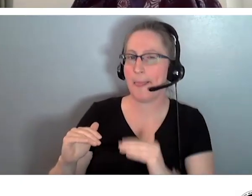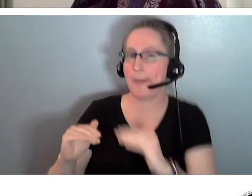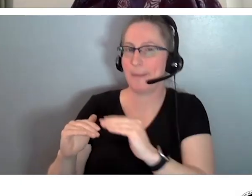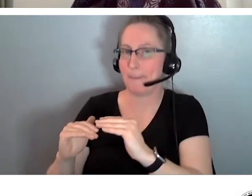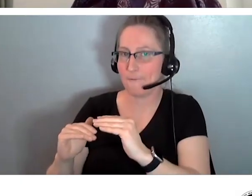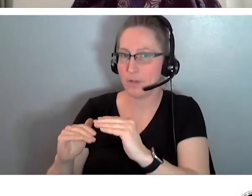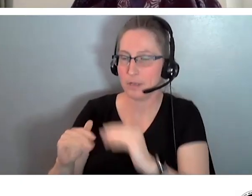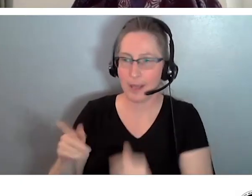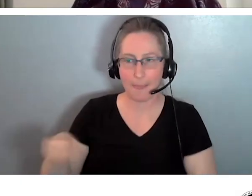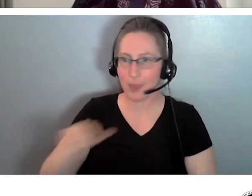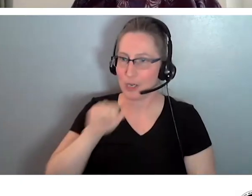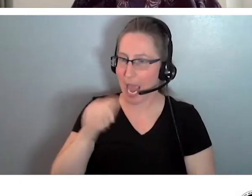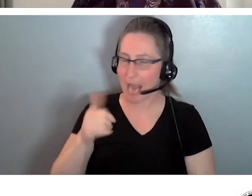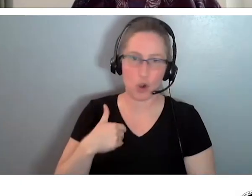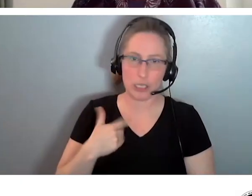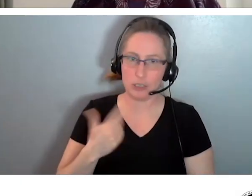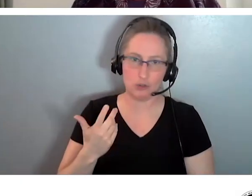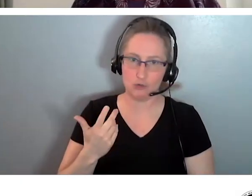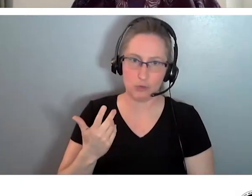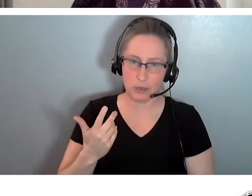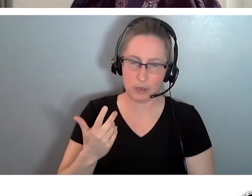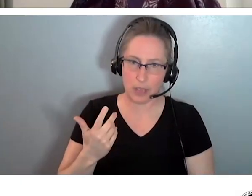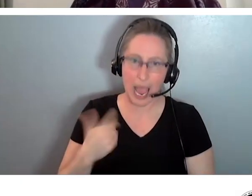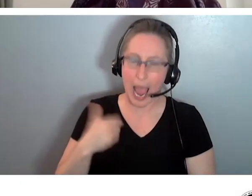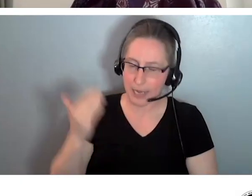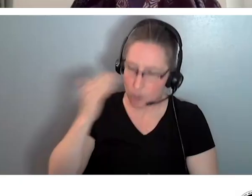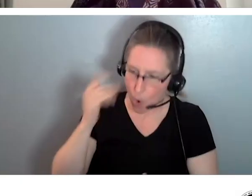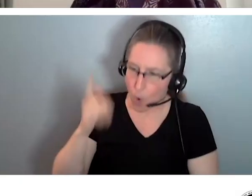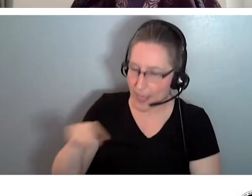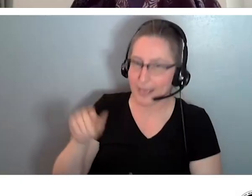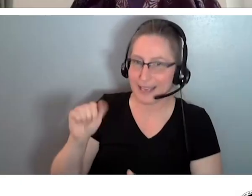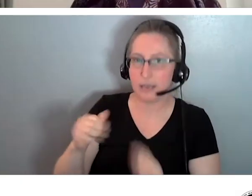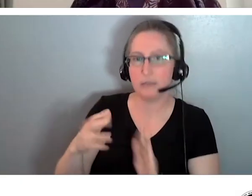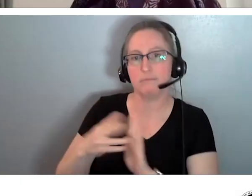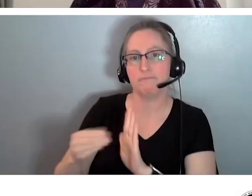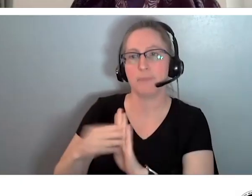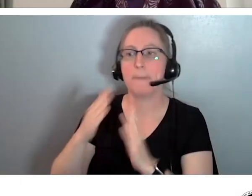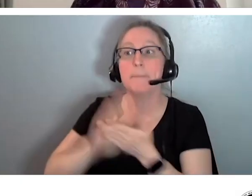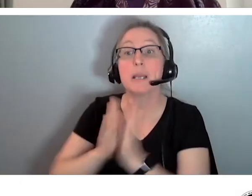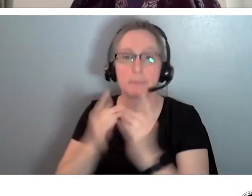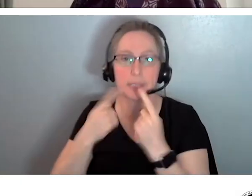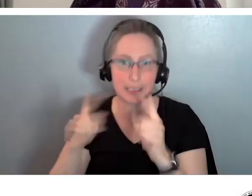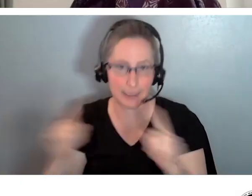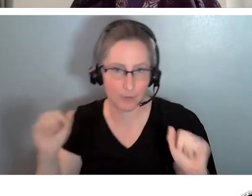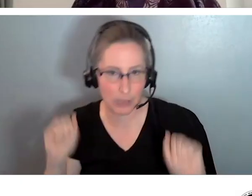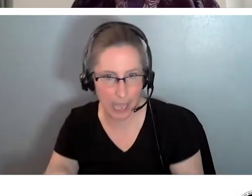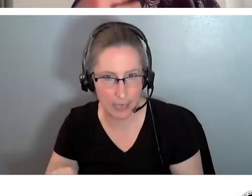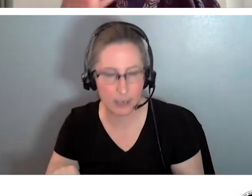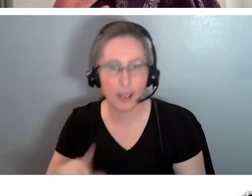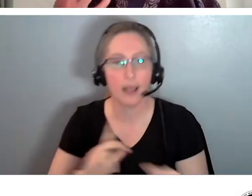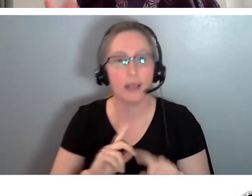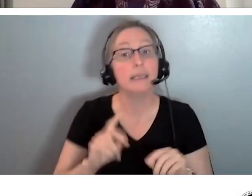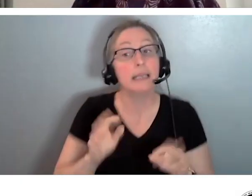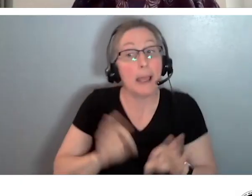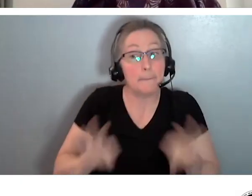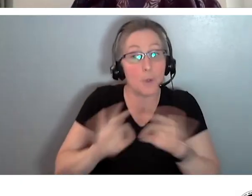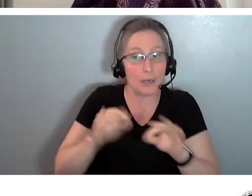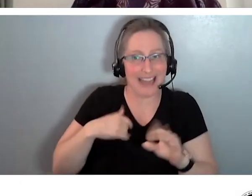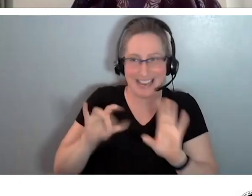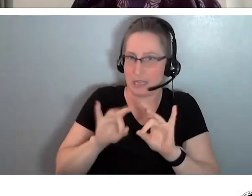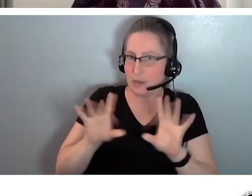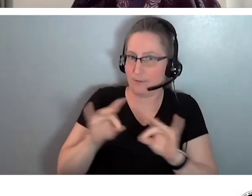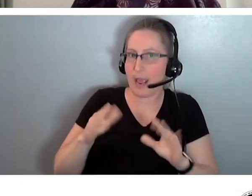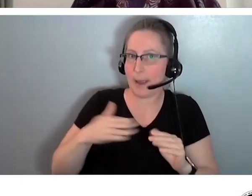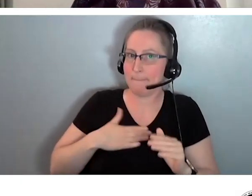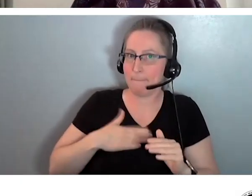that robs them of my viewing them as competent. I think it gives them a chance to be successful. So, but it's important that I